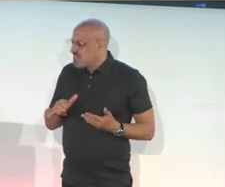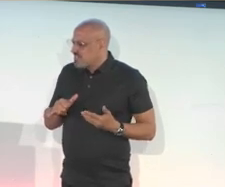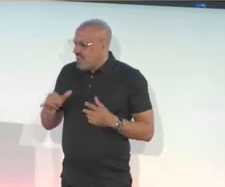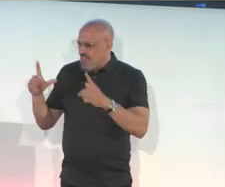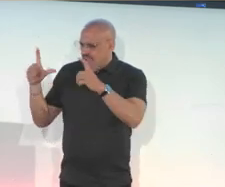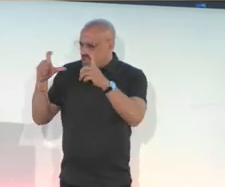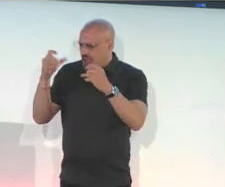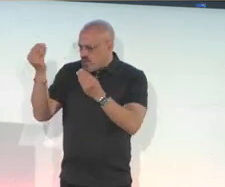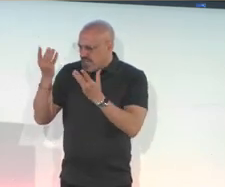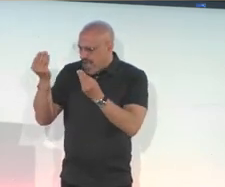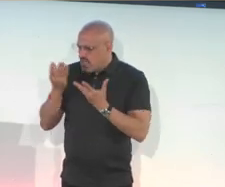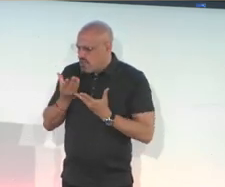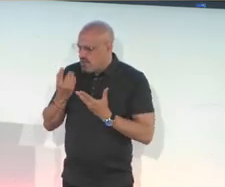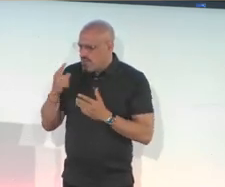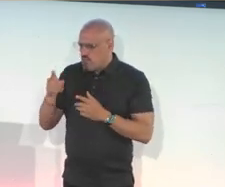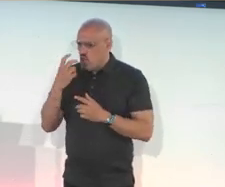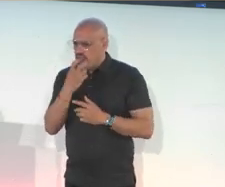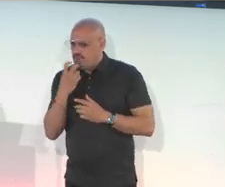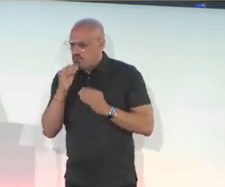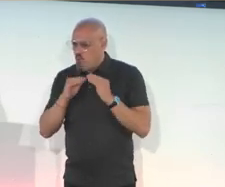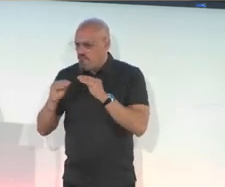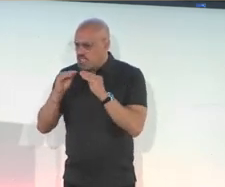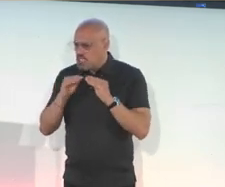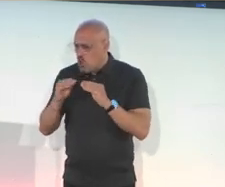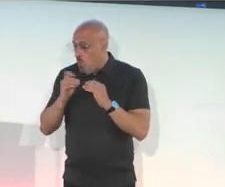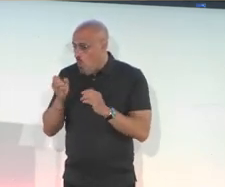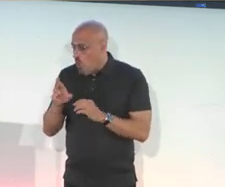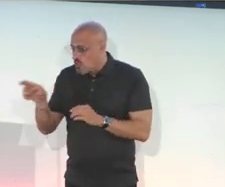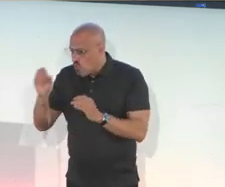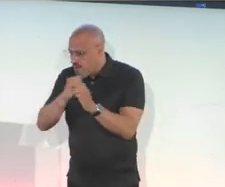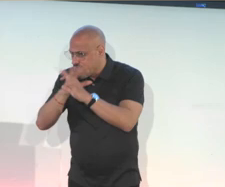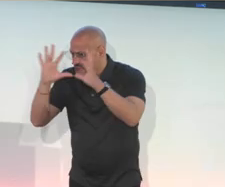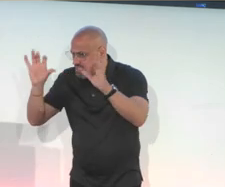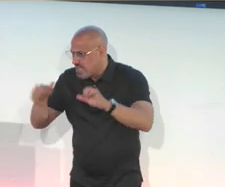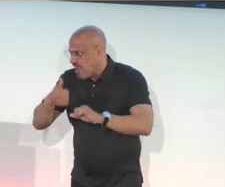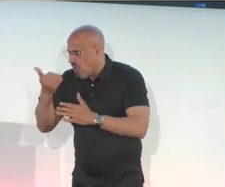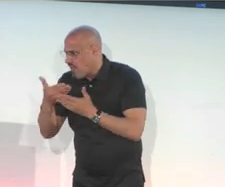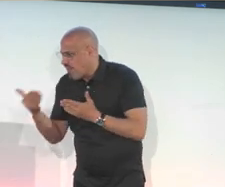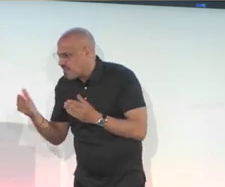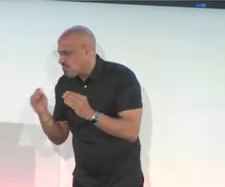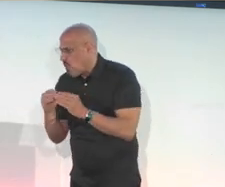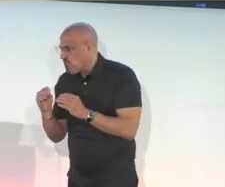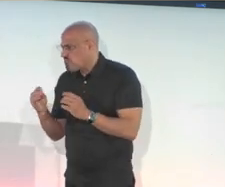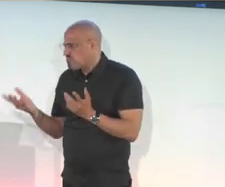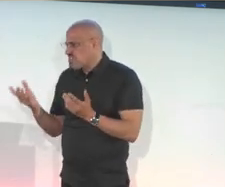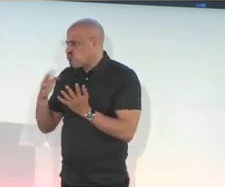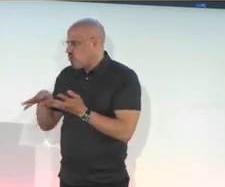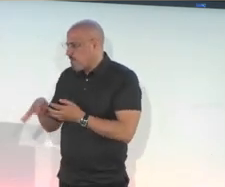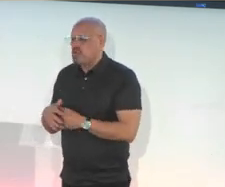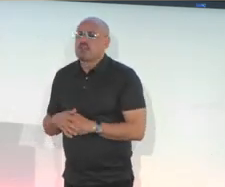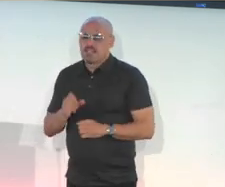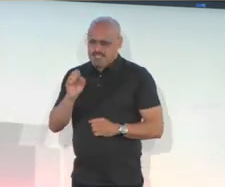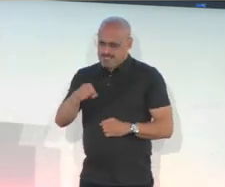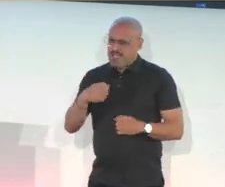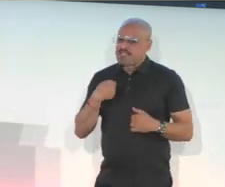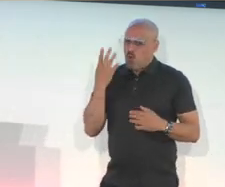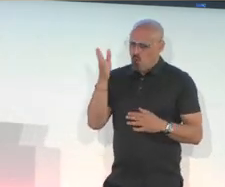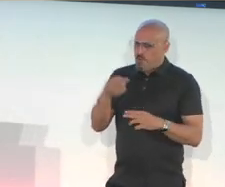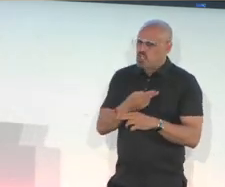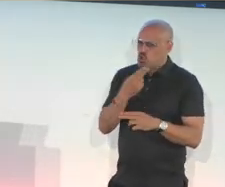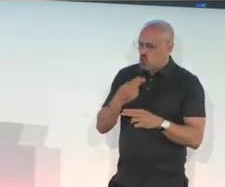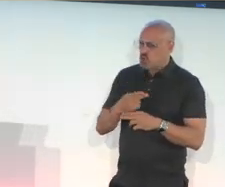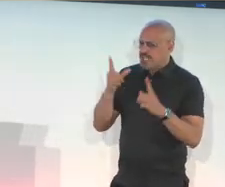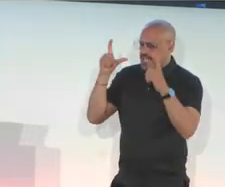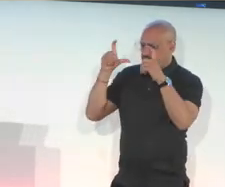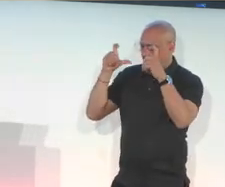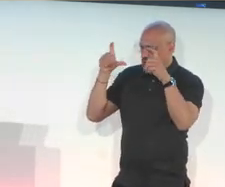camera data of your lips moving, or are you envisioning some other kind of stream? So yes, I will be using